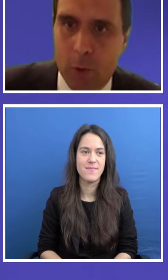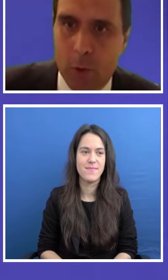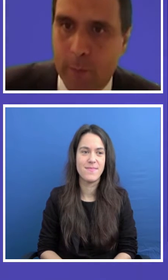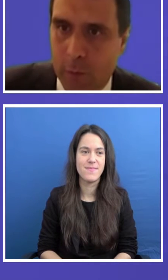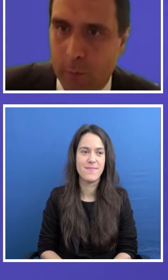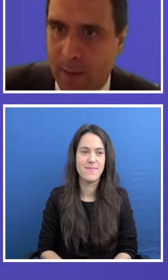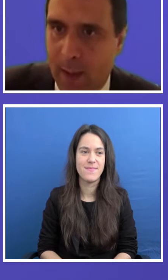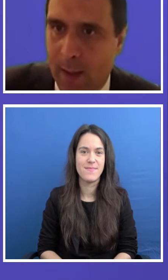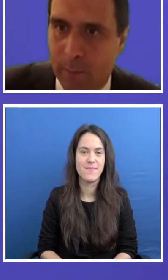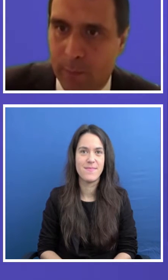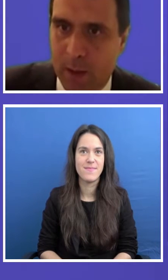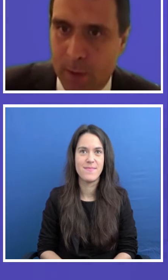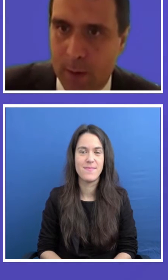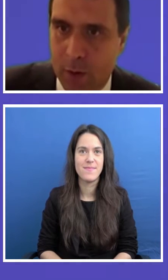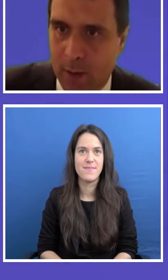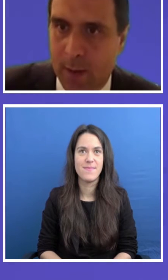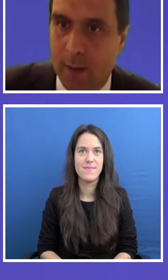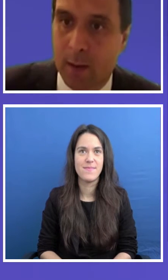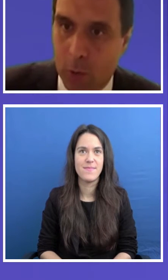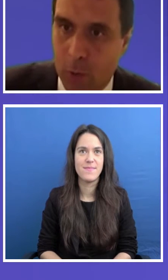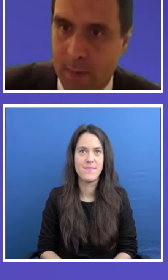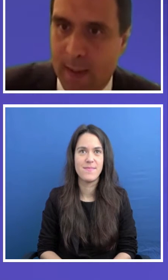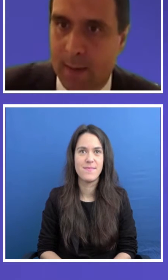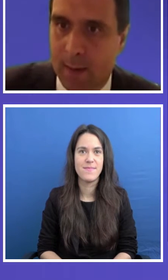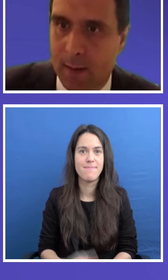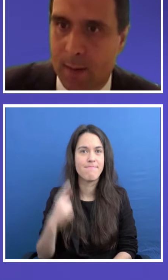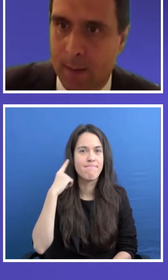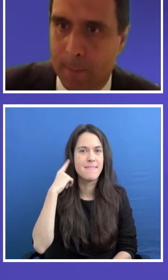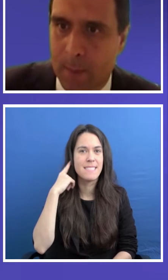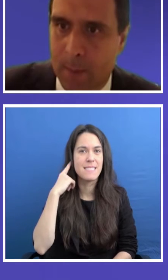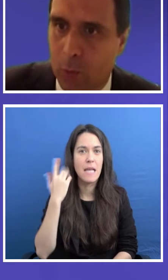is on the relevance of media and film in building gender roles. And